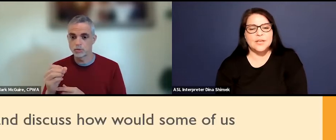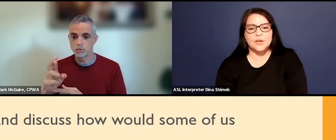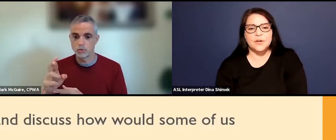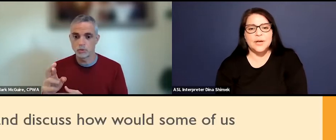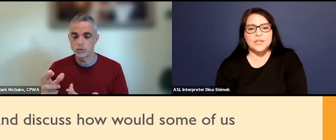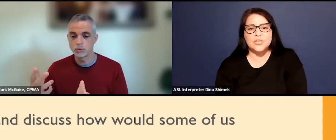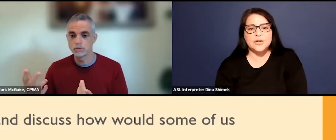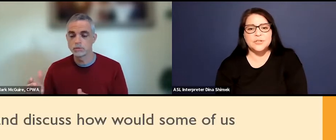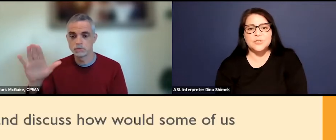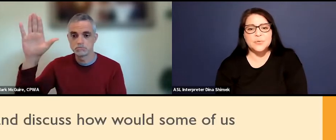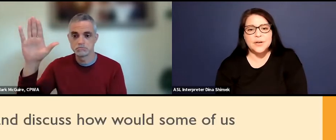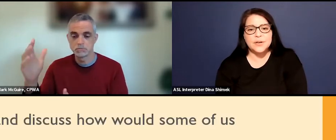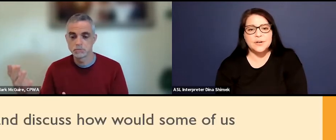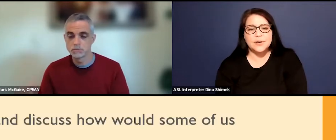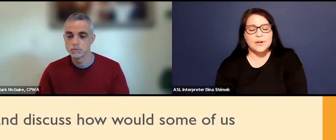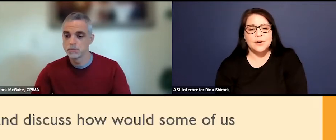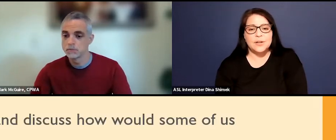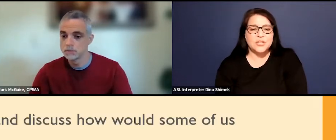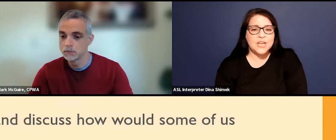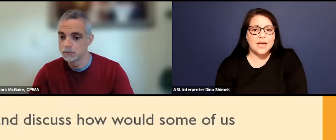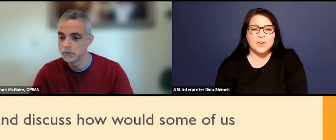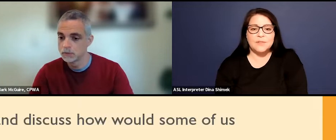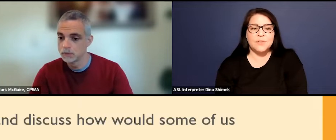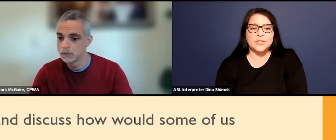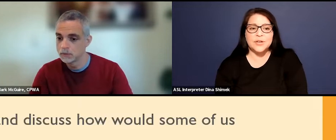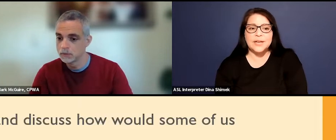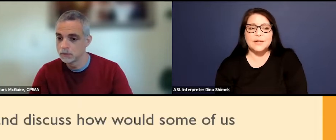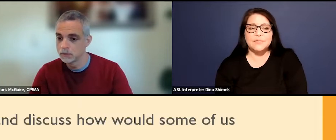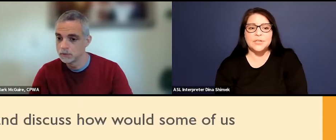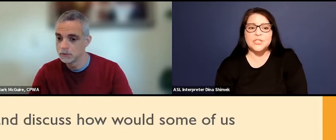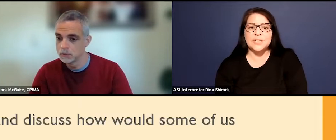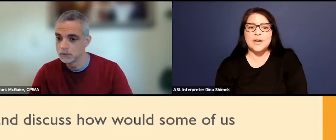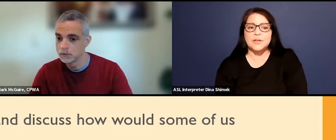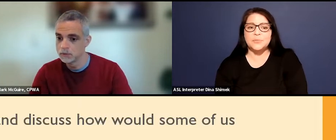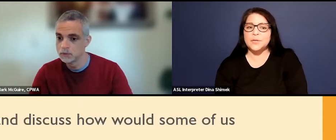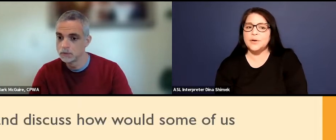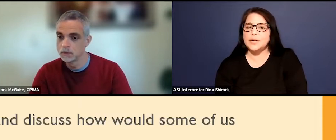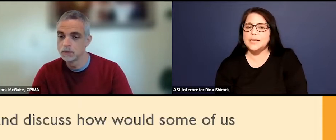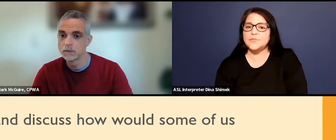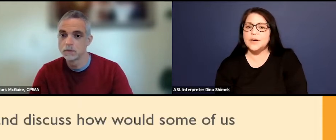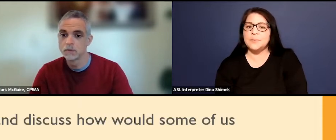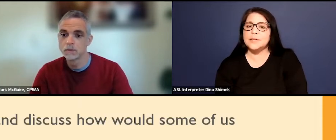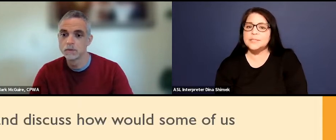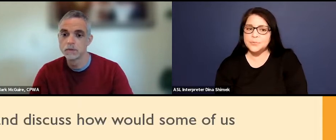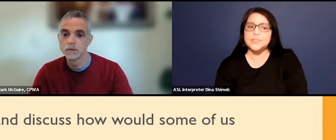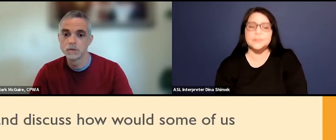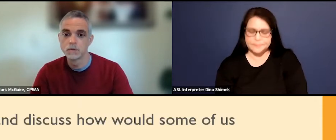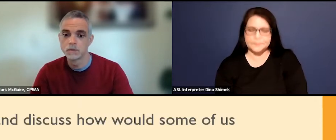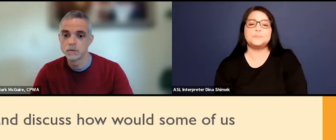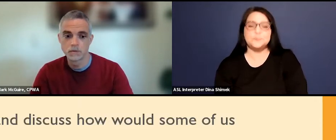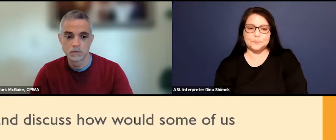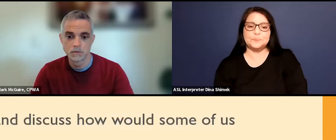Yes, and you can go ahead and share your story or in the chat. You could even raise your hand if you want to share how you would go ahead and ask for help in that